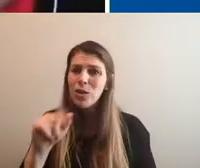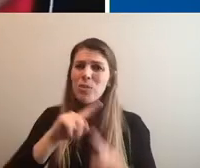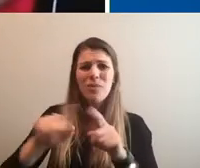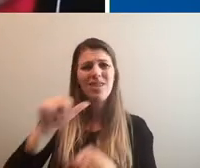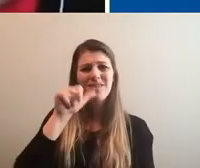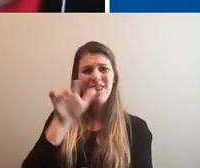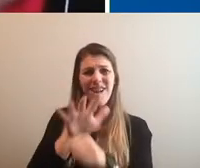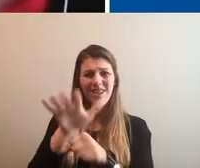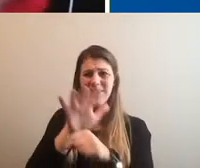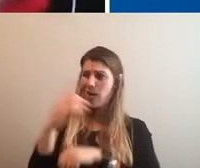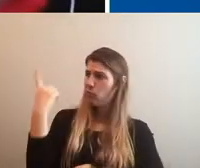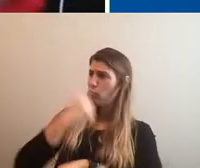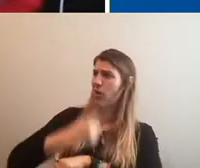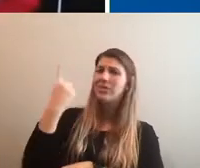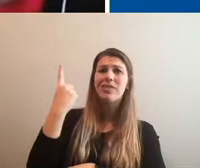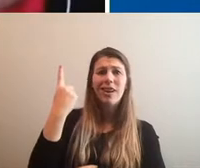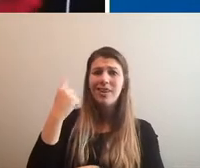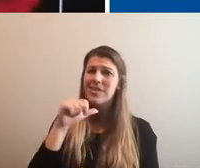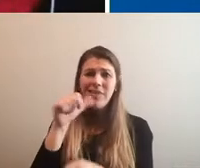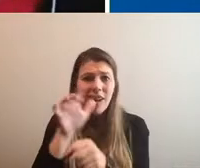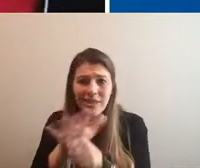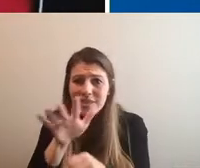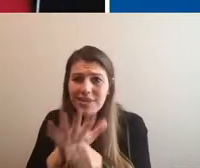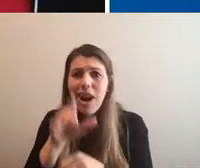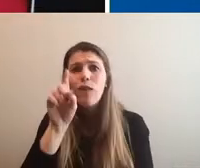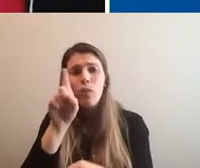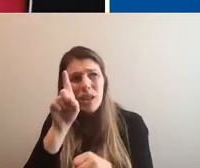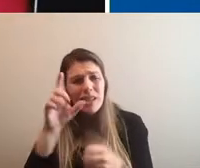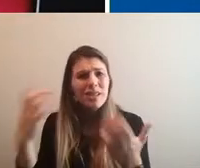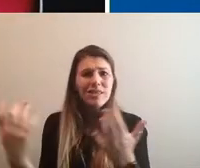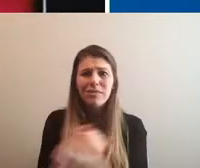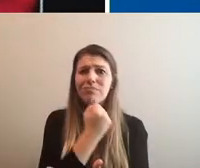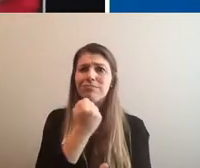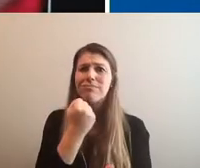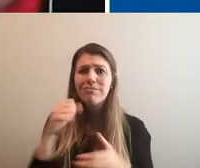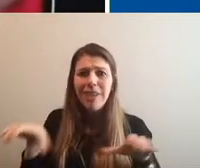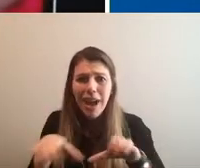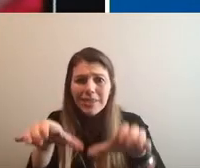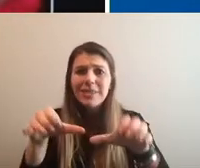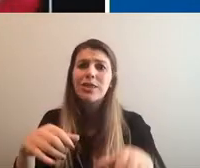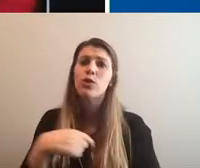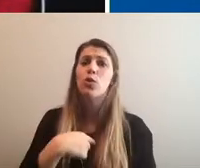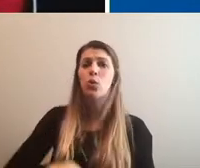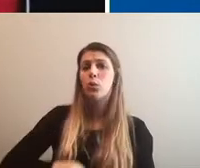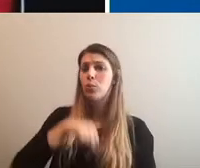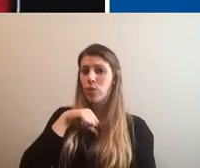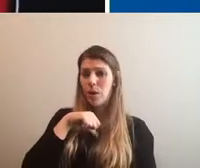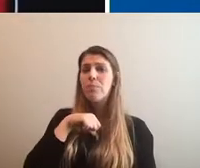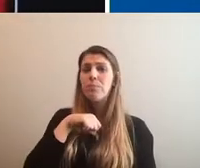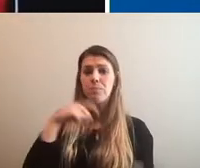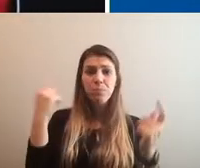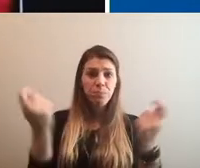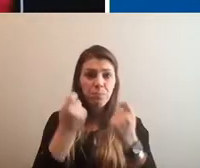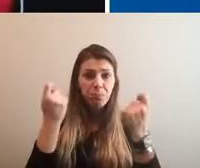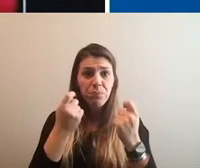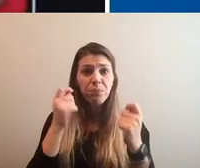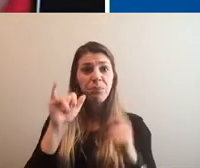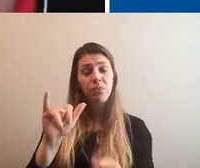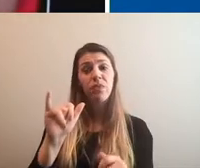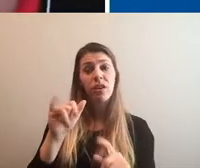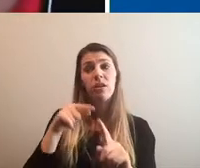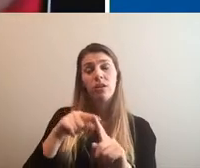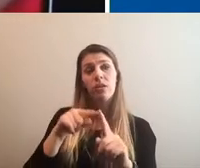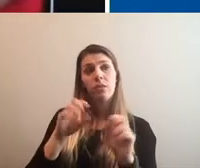recognize a day, my friends. It's not enough. We have to act. And so today, we are so proud to be celebrating the gift of